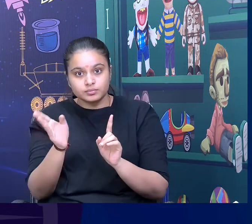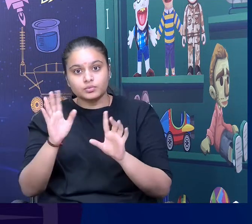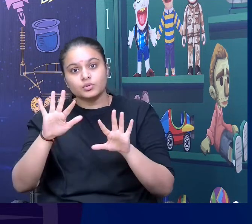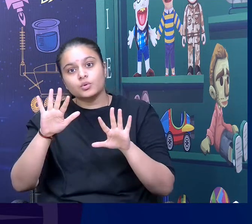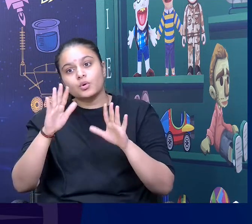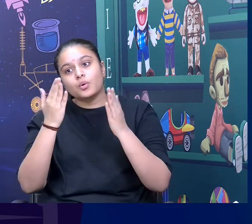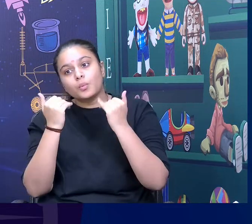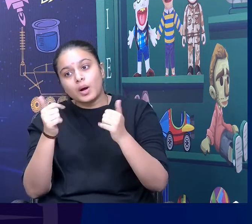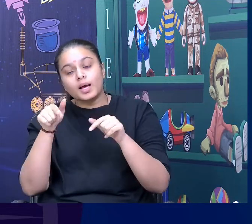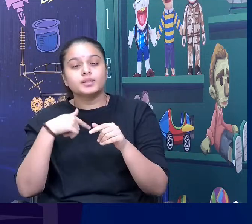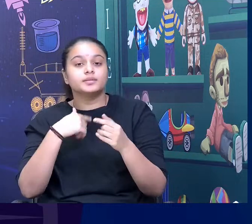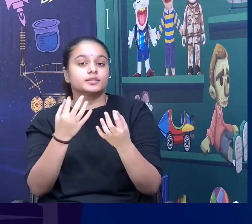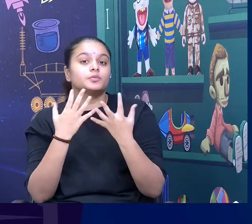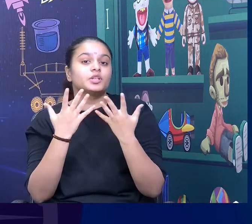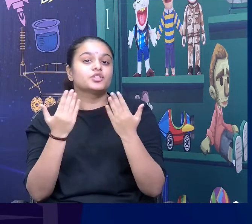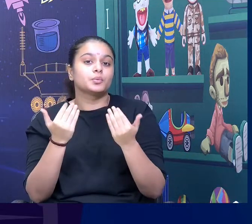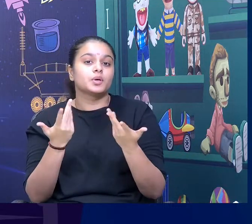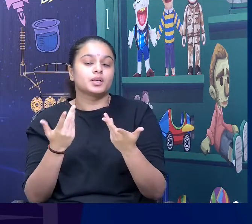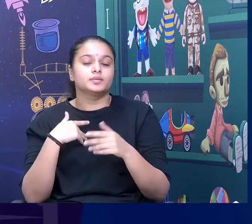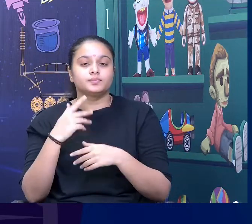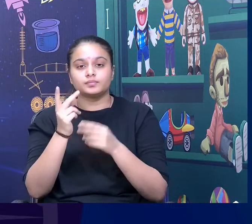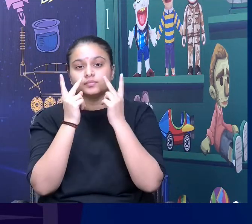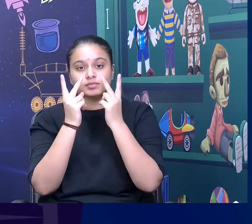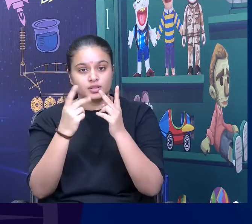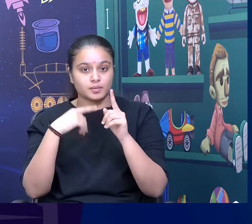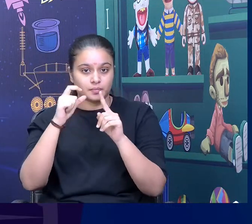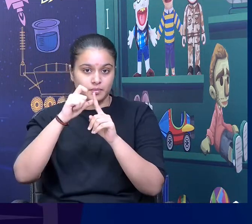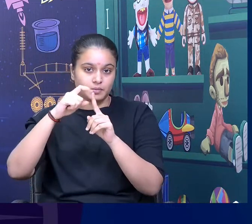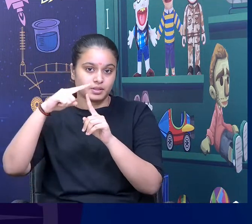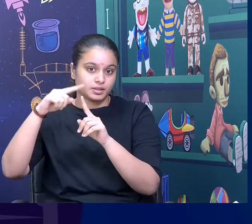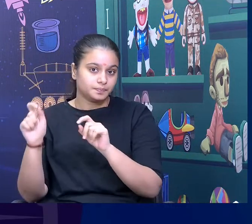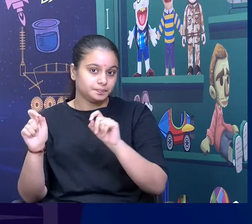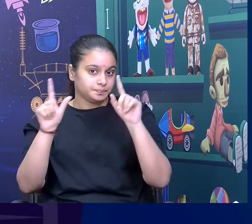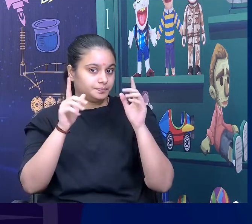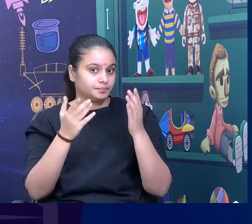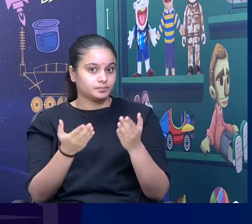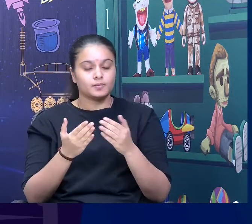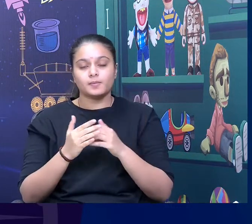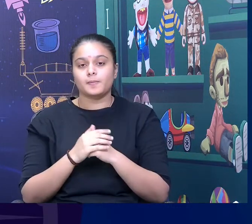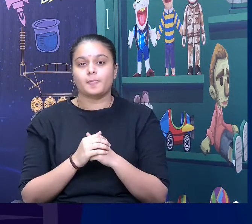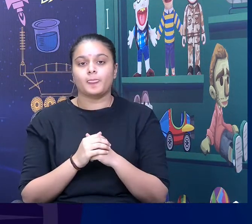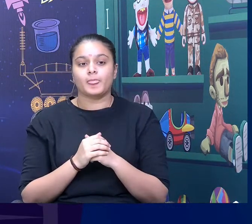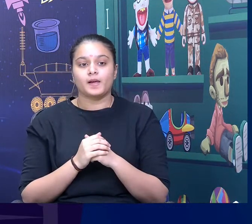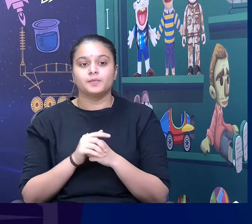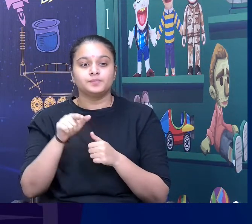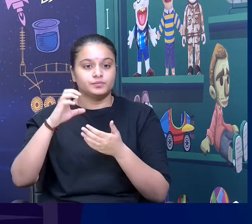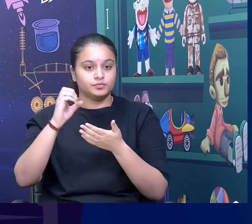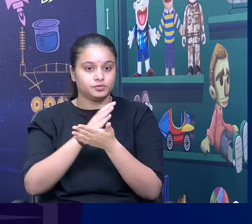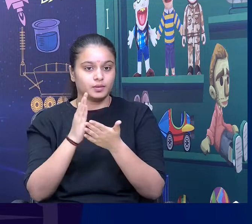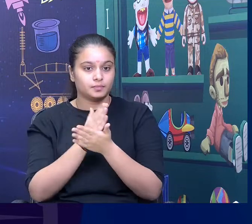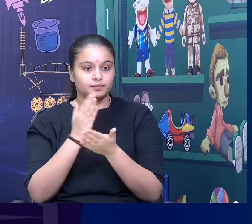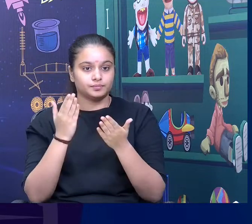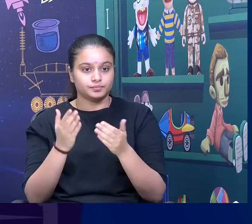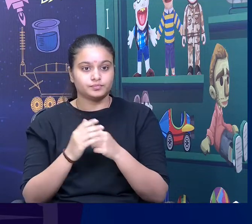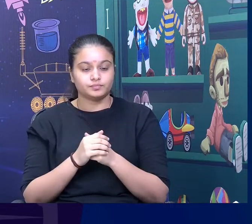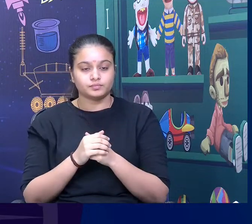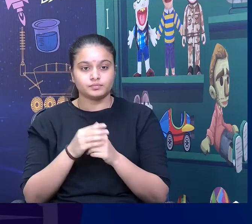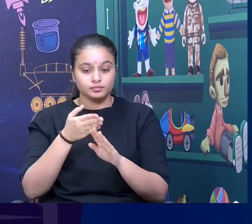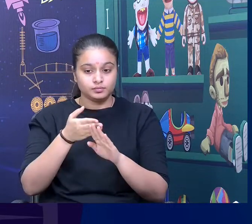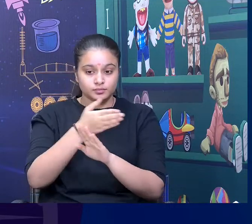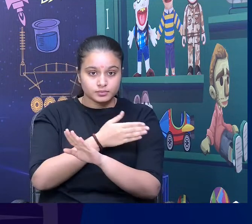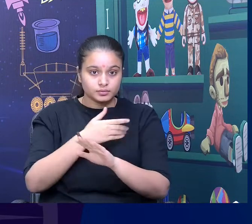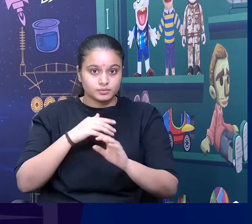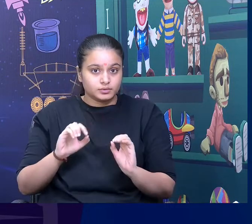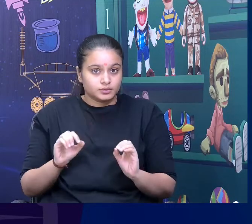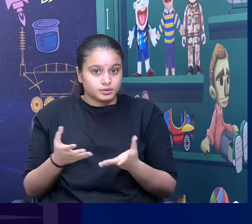and why it was special. Okay. So, let's look at the PPT. Okay. This is the chapter. But ma'am, before we